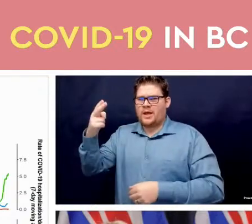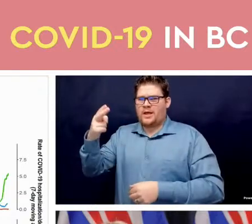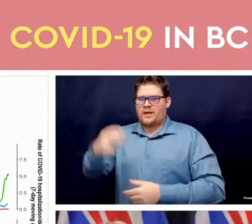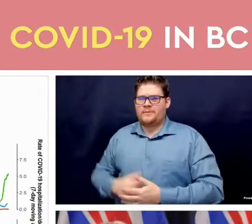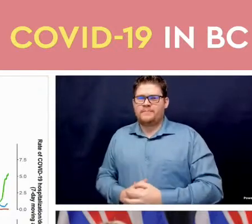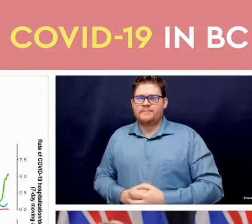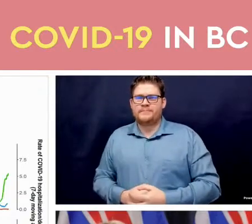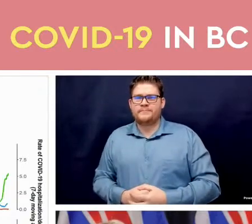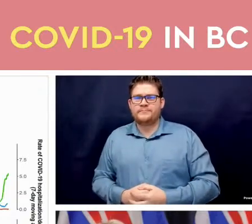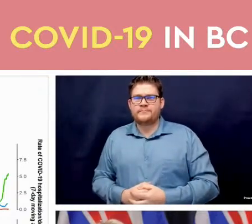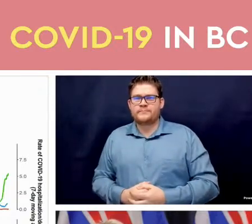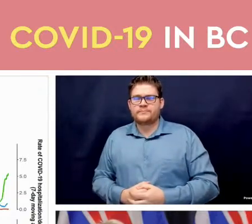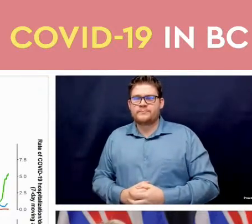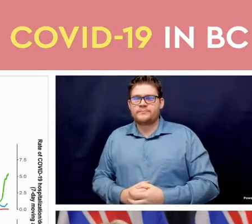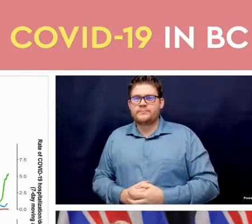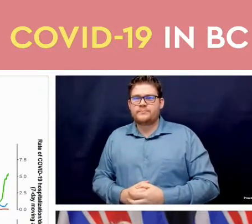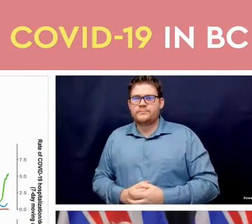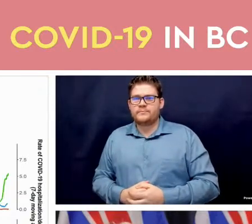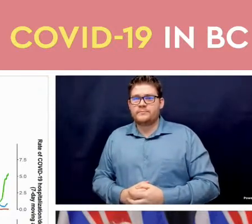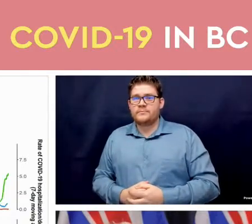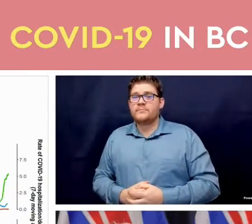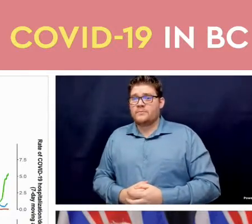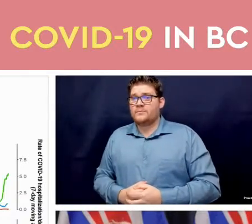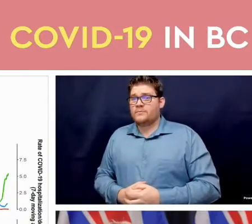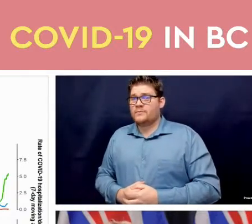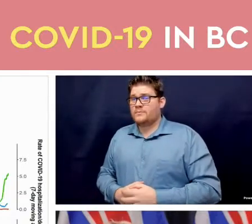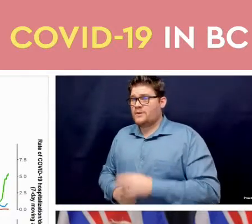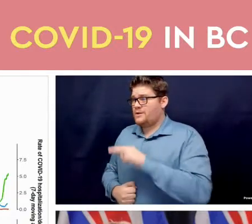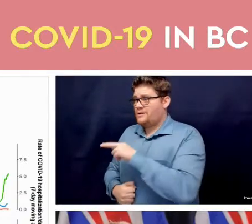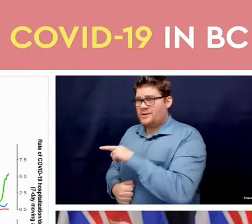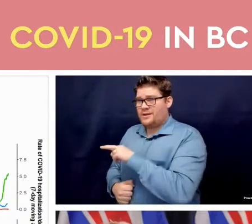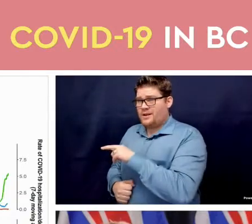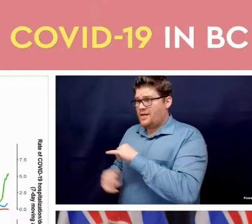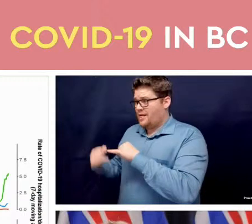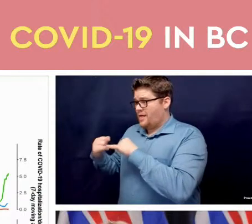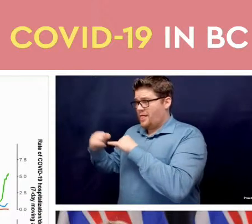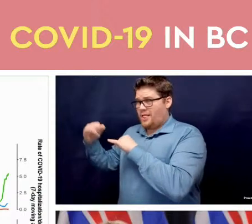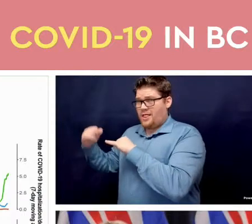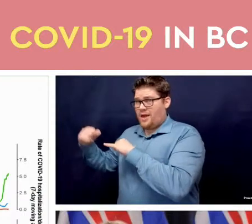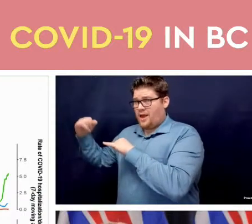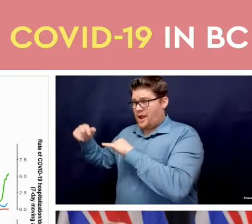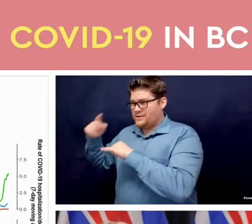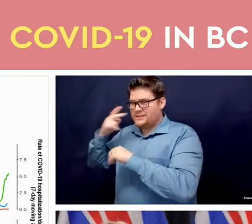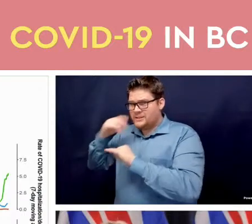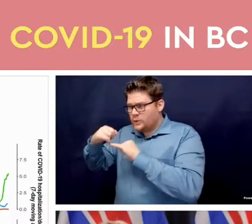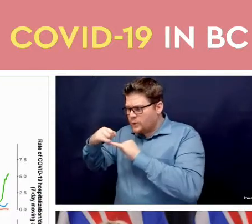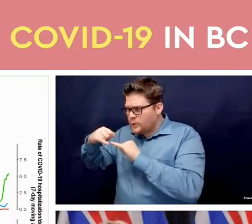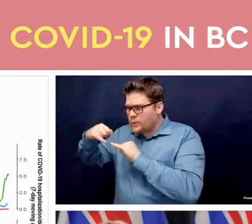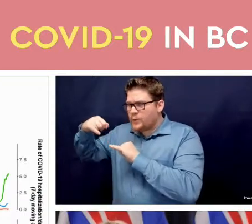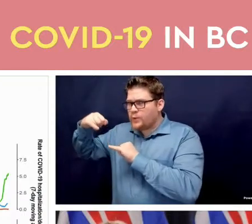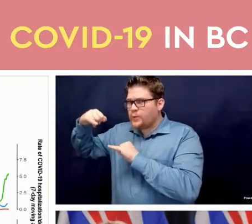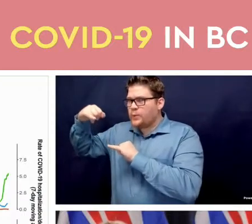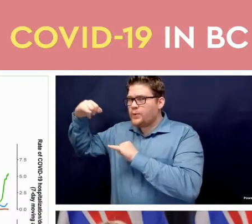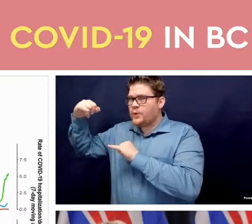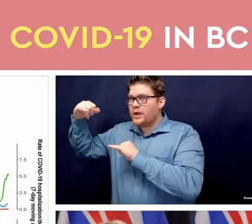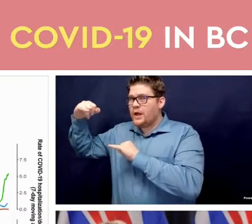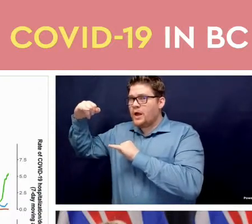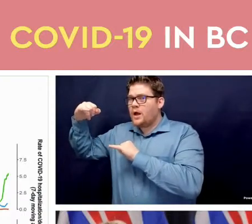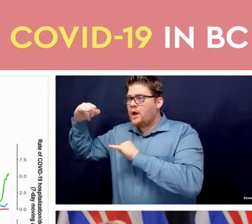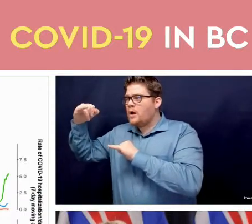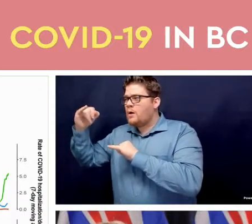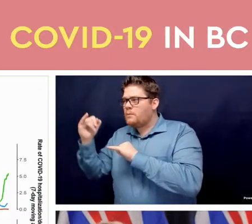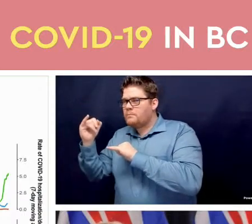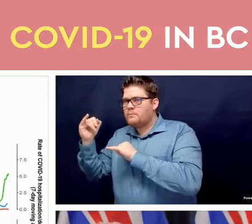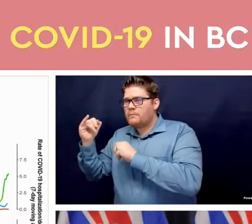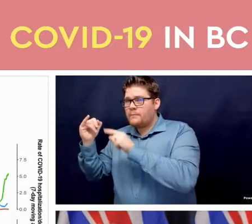And that's because we reached the limit of PCR capacity and weren't able to do additional PCR testing at that period